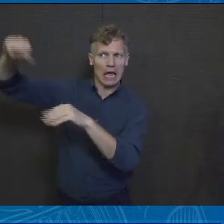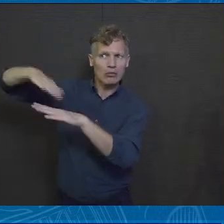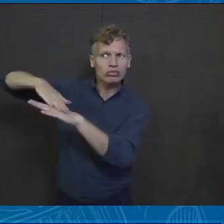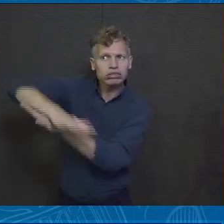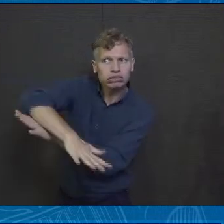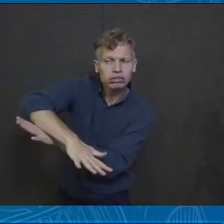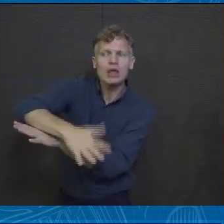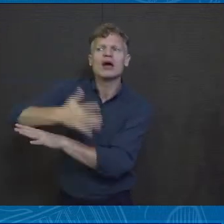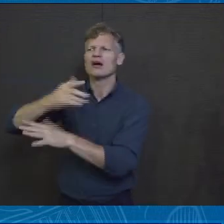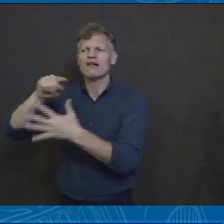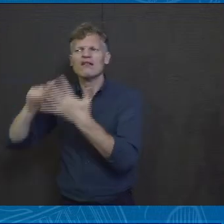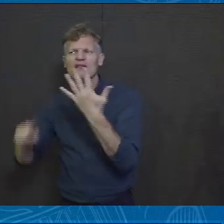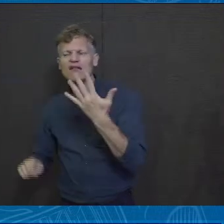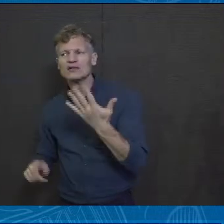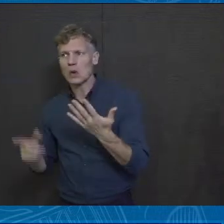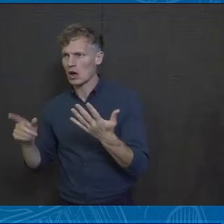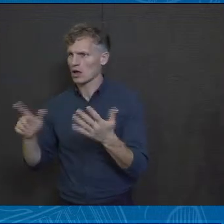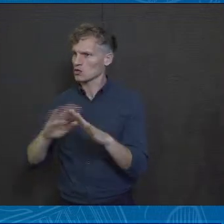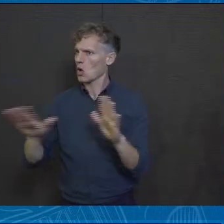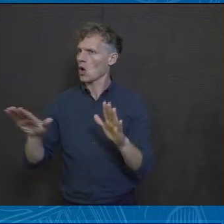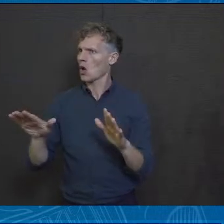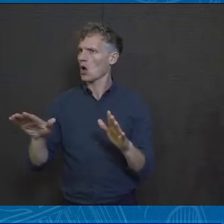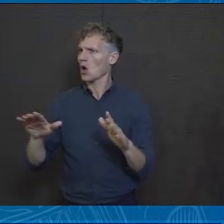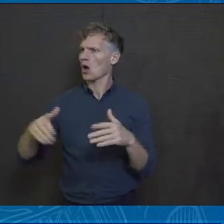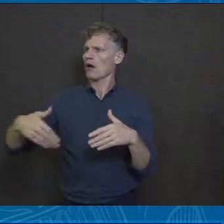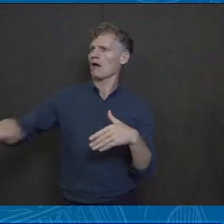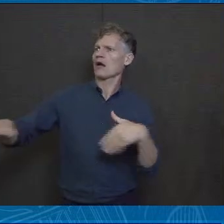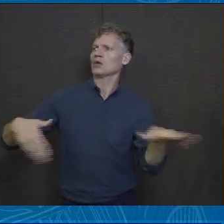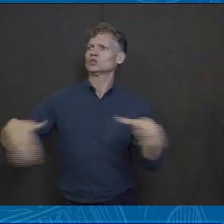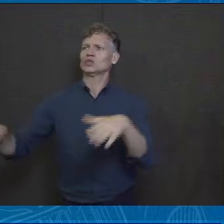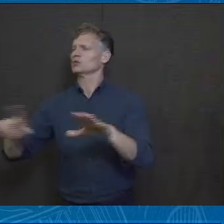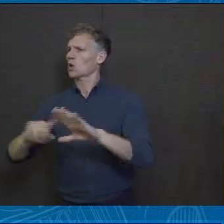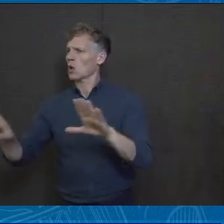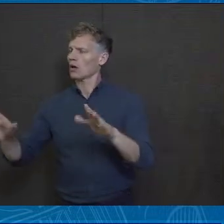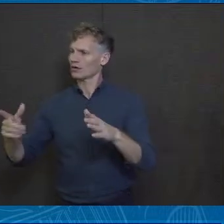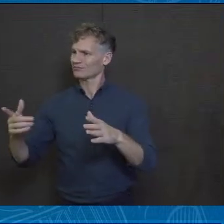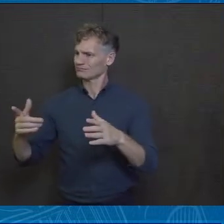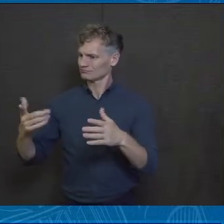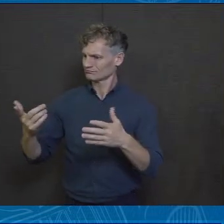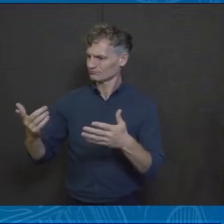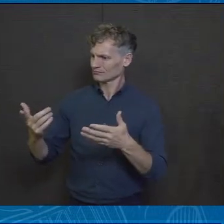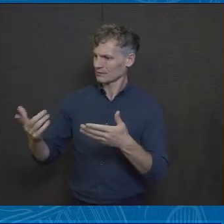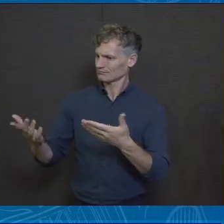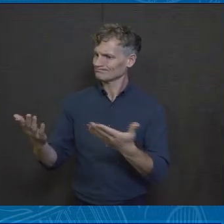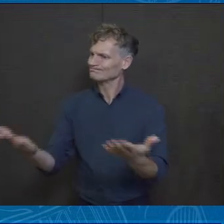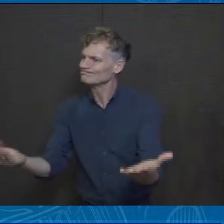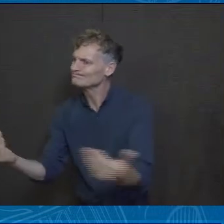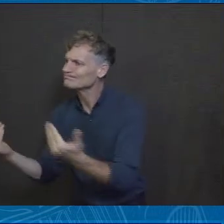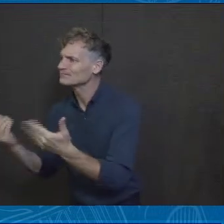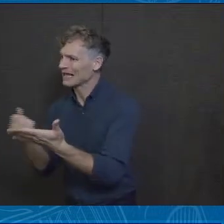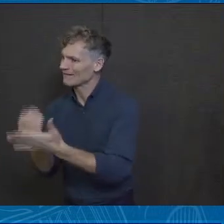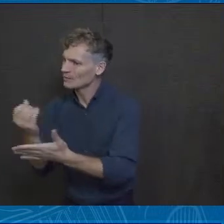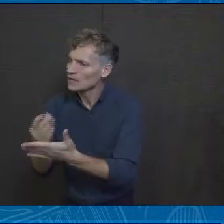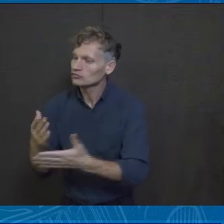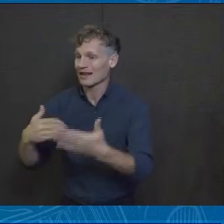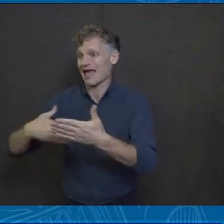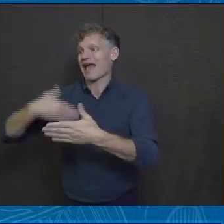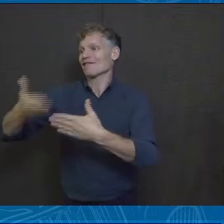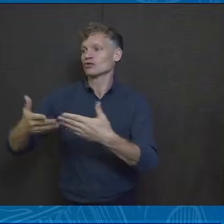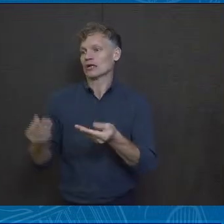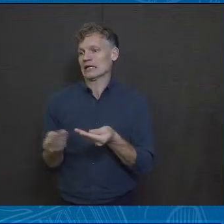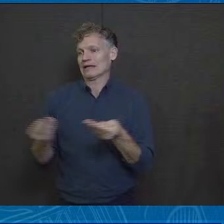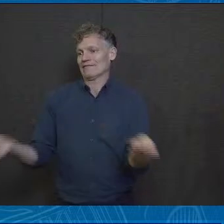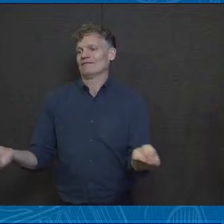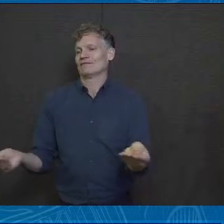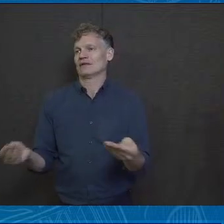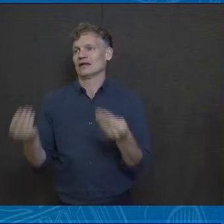not excluded from getting the risk information for preparedness. Yeah, thank you. Thank you. In